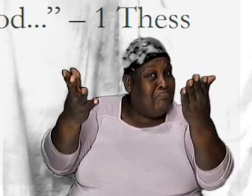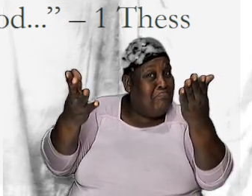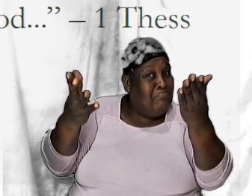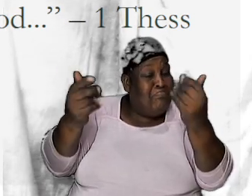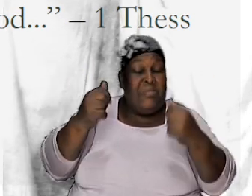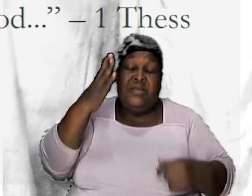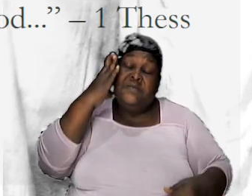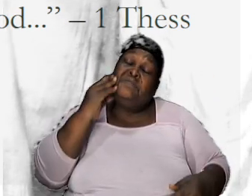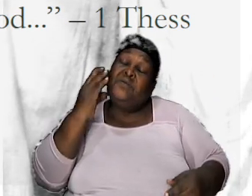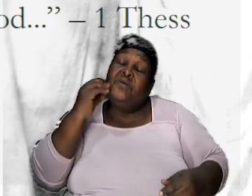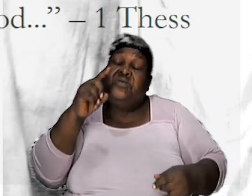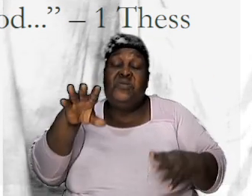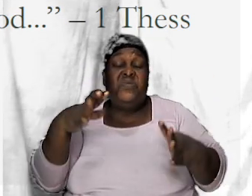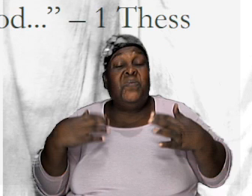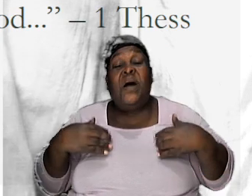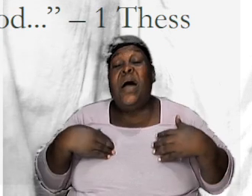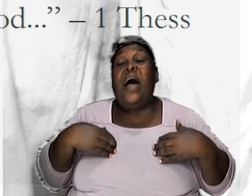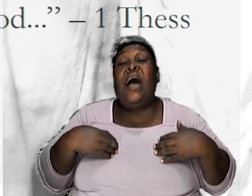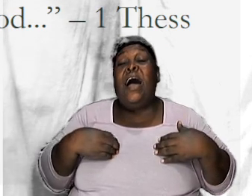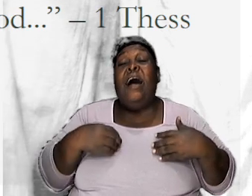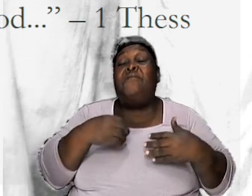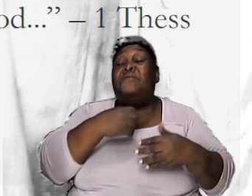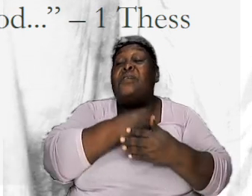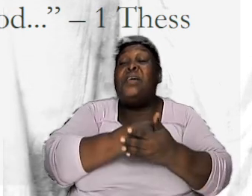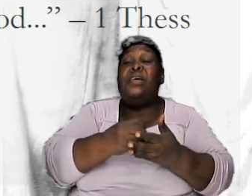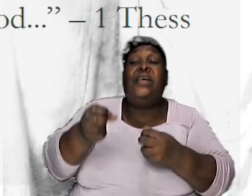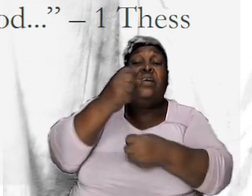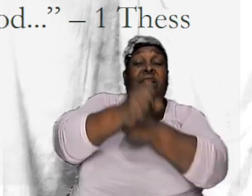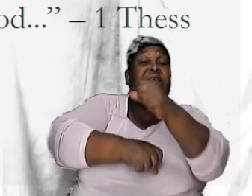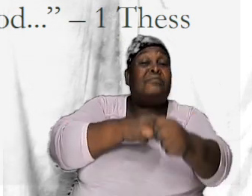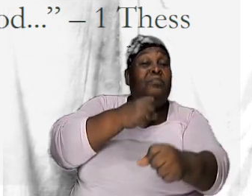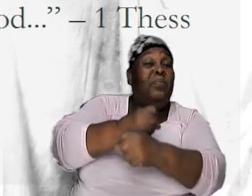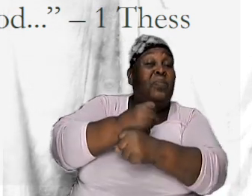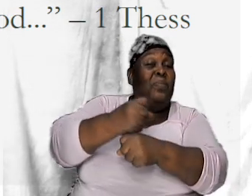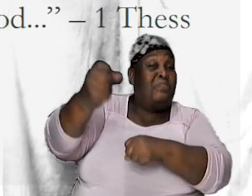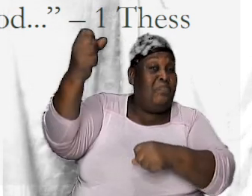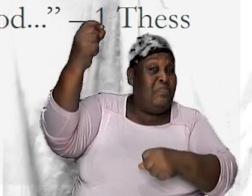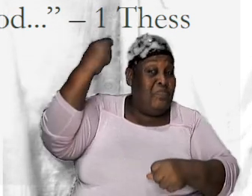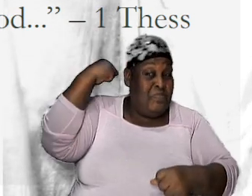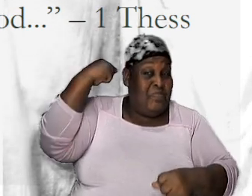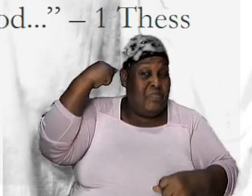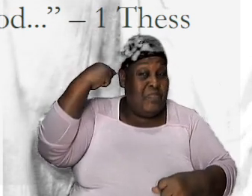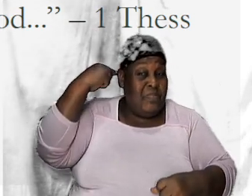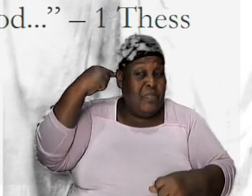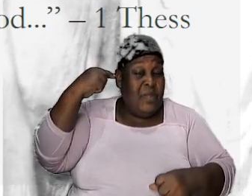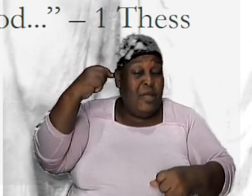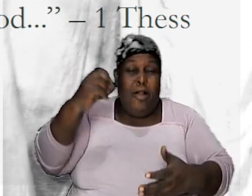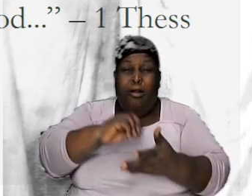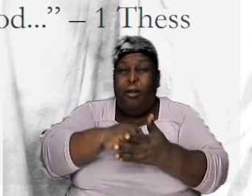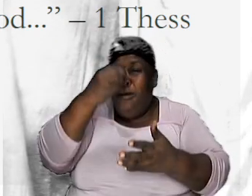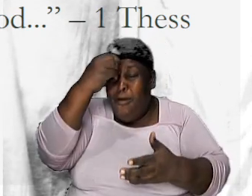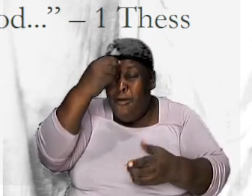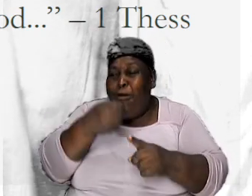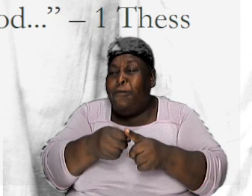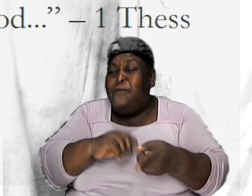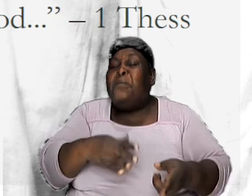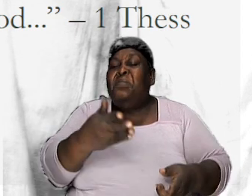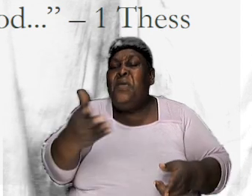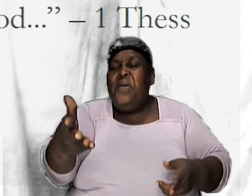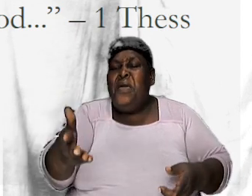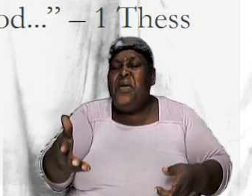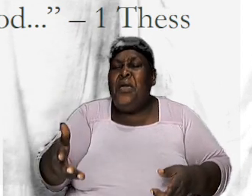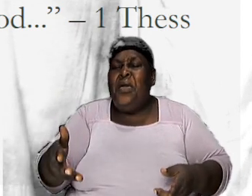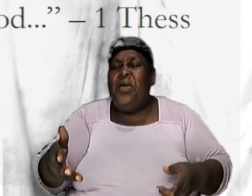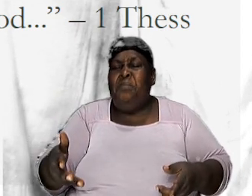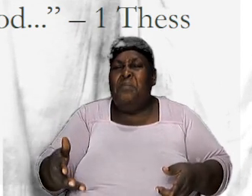last year or a couple of years ago or last month, amen, learn from them. Get back up. Dust yourself off and walk